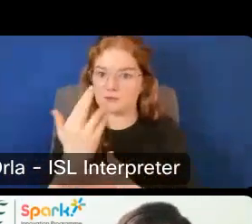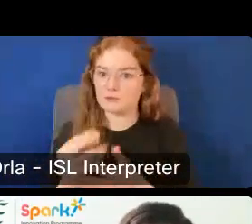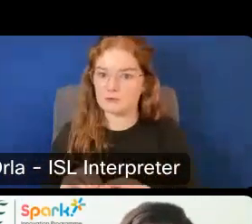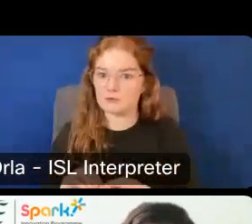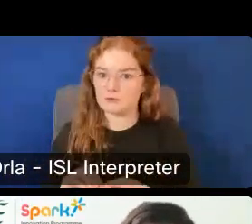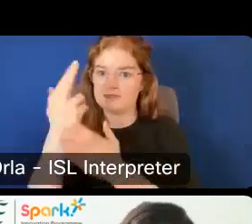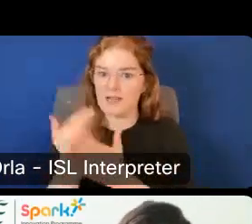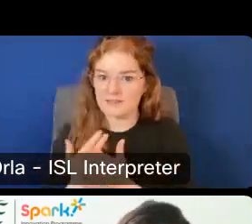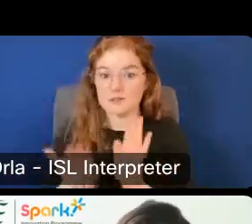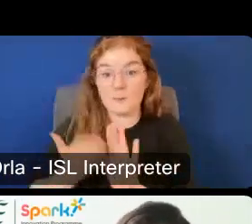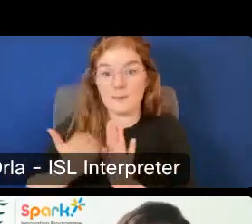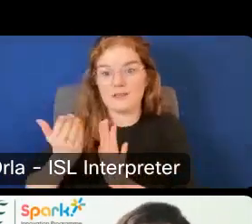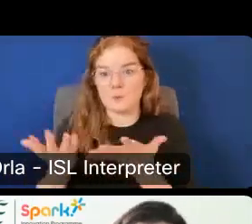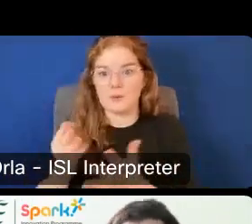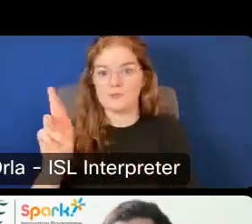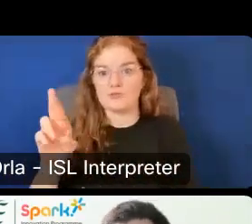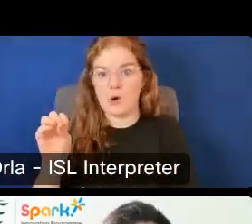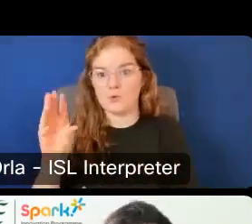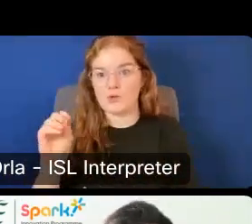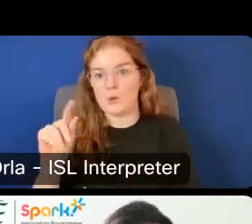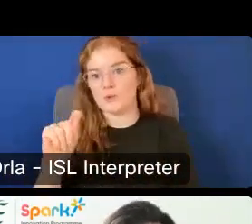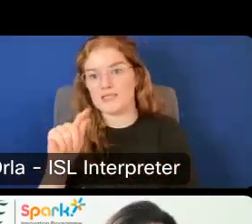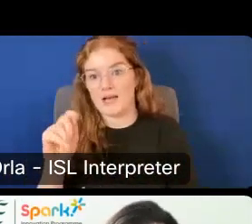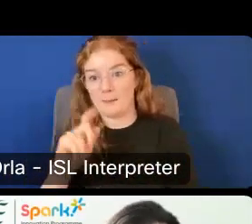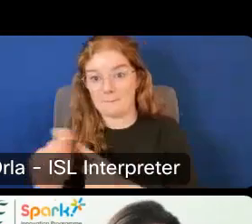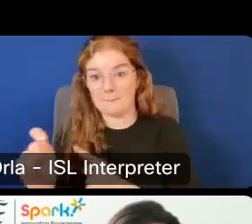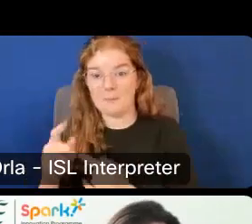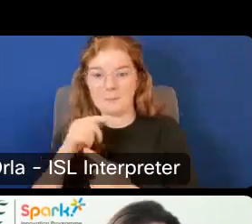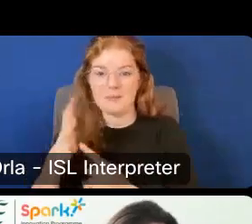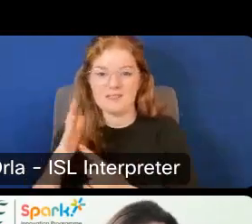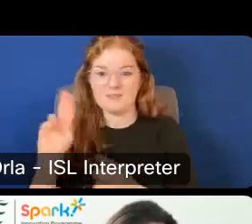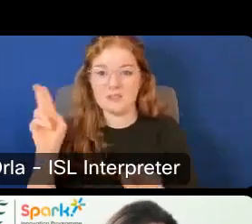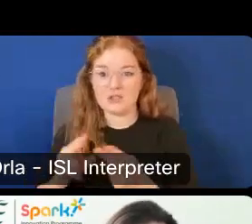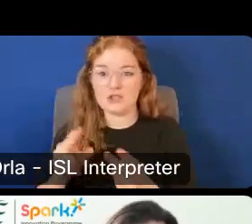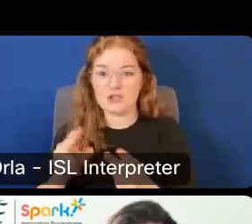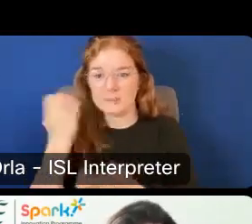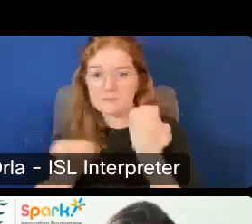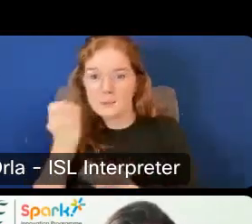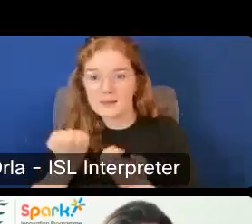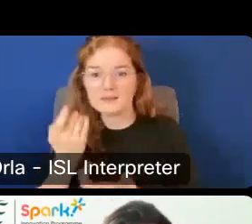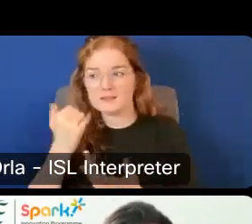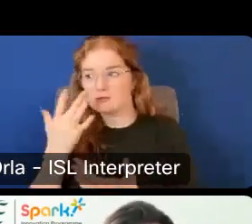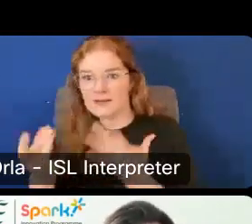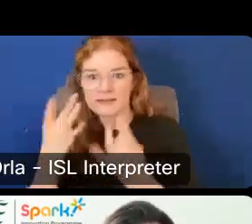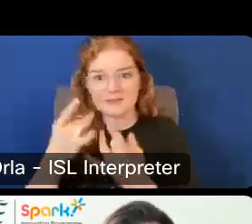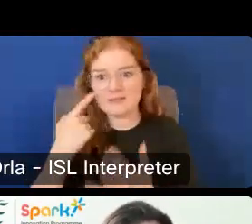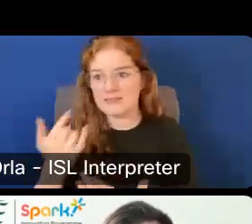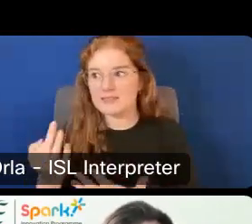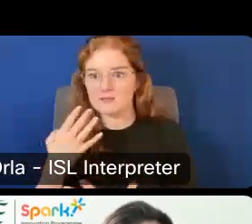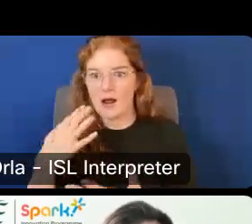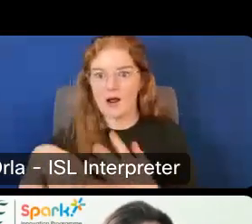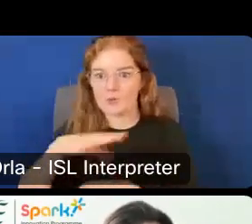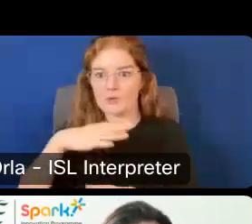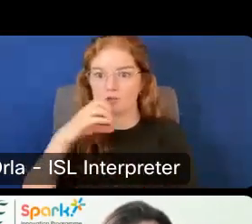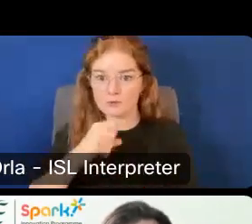what you build is a prototype, which are low-cost experiments to test users, learn and evaluate the assumptions, and